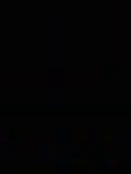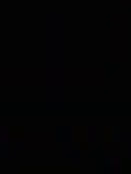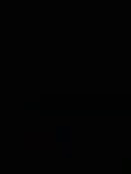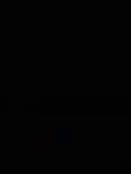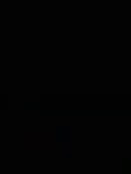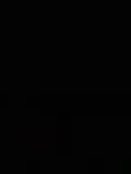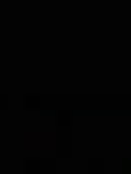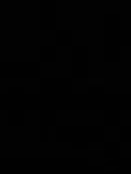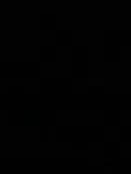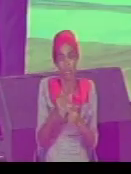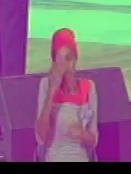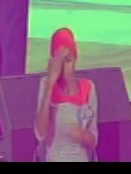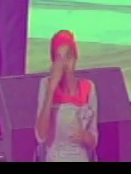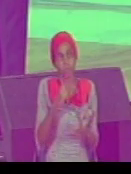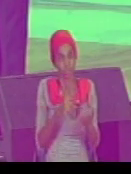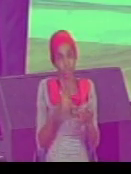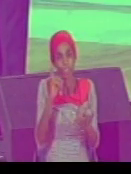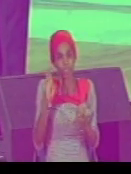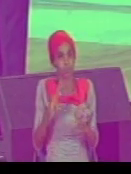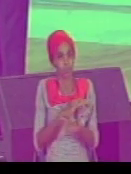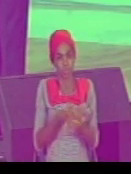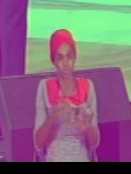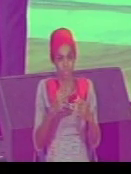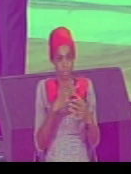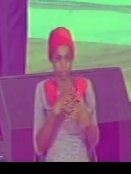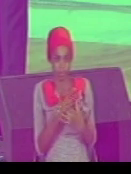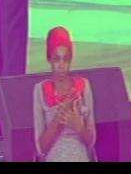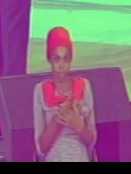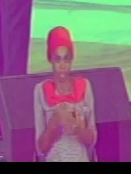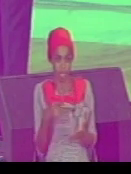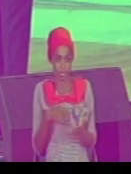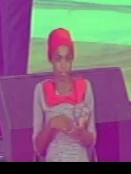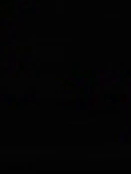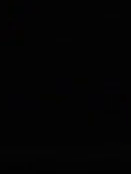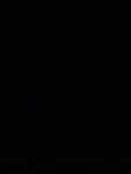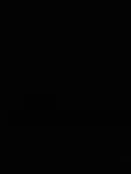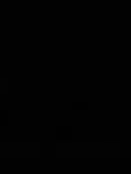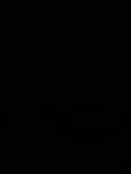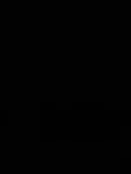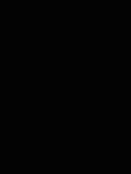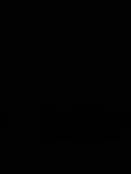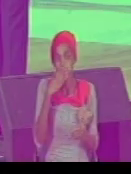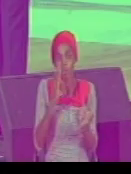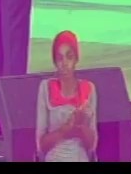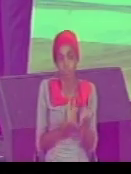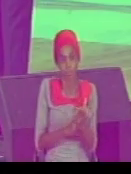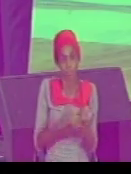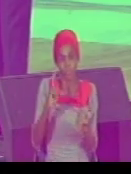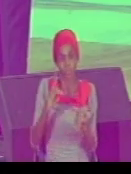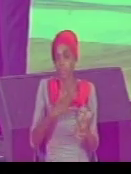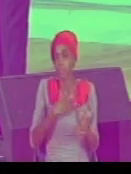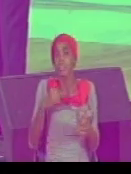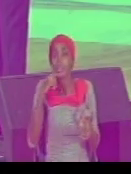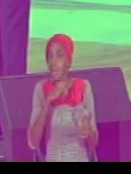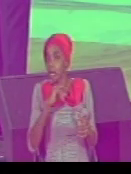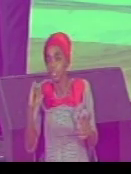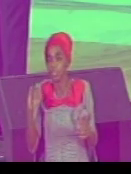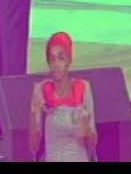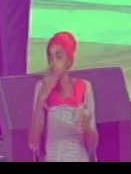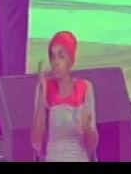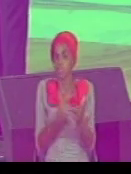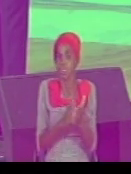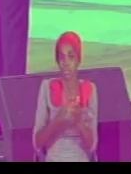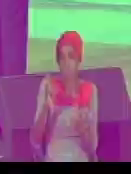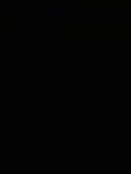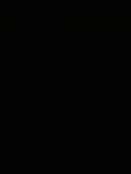appreciate that. We can't praise God and sin. We can't be praising God and lying. We cannot be praising God and praising